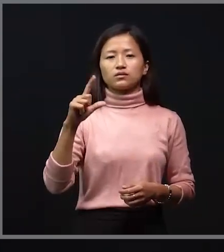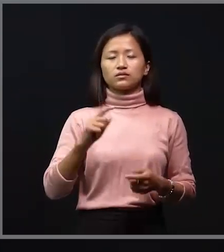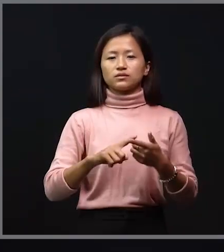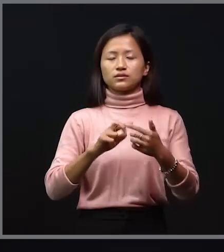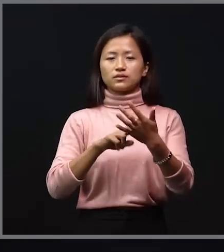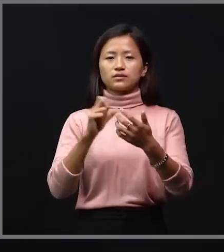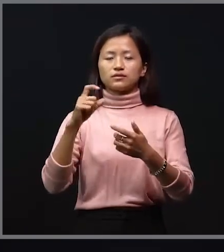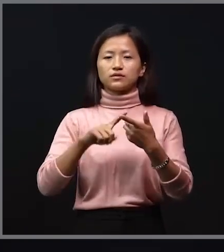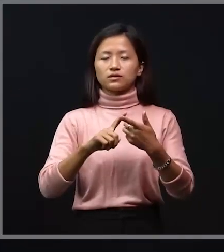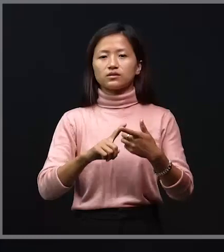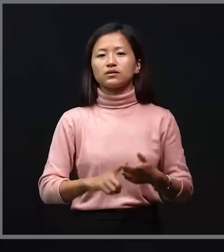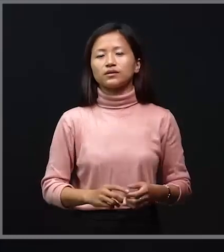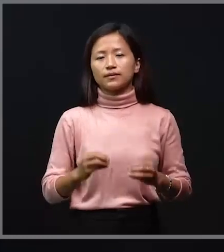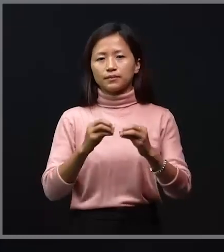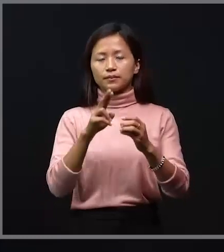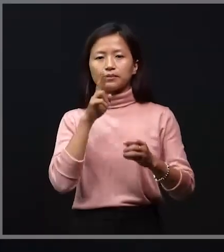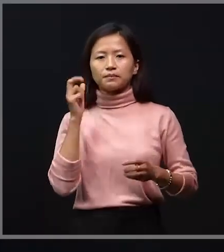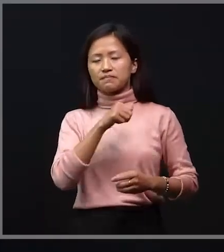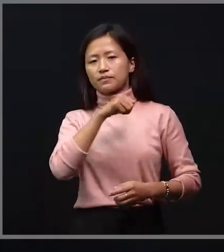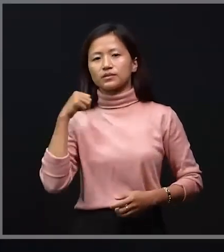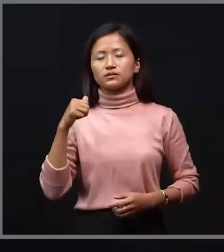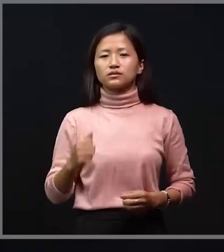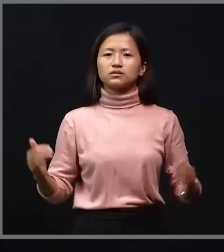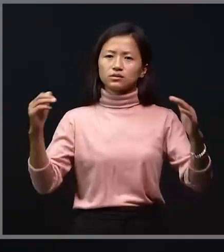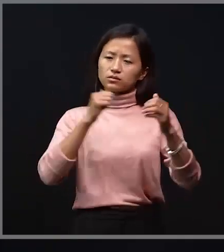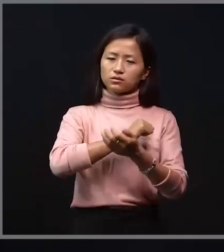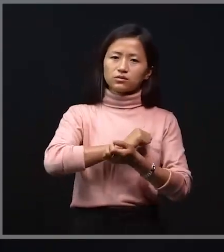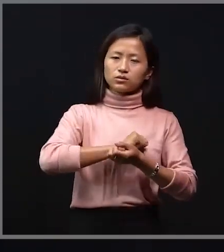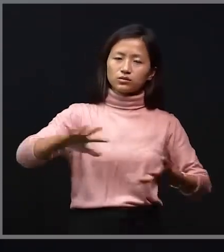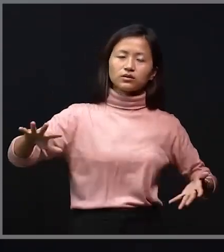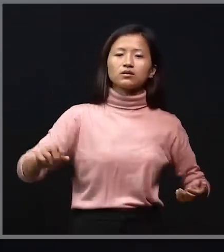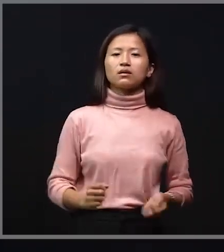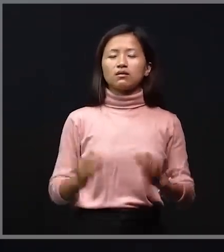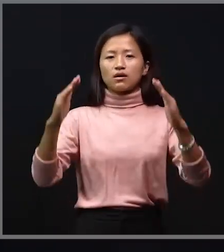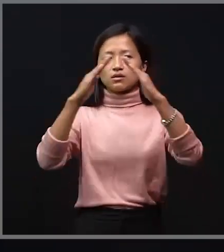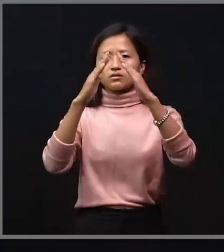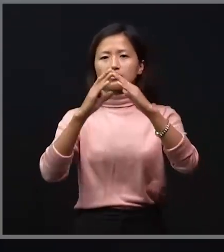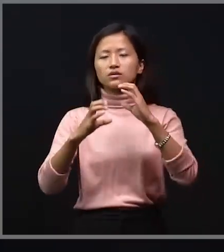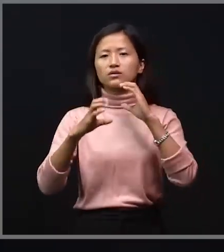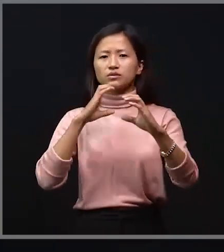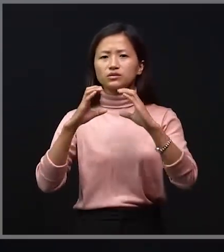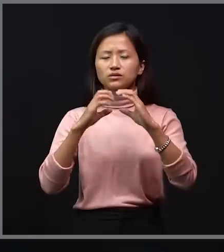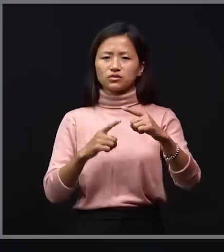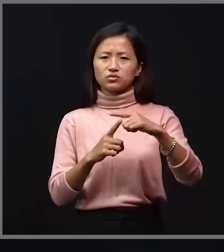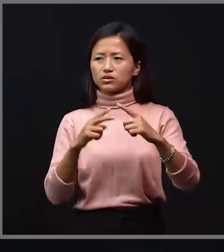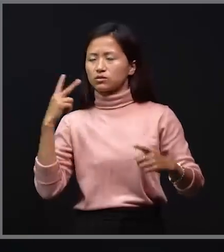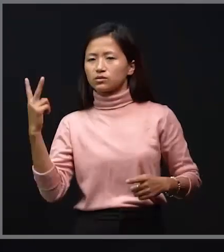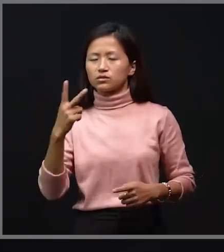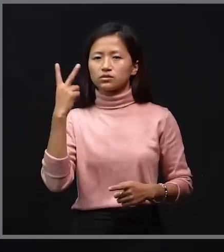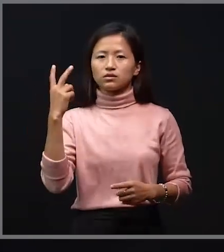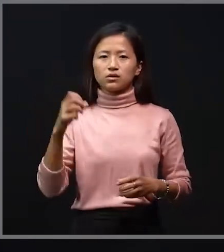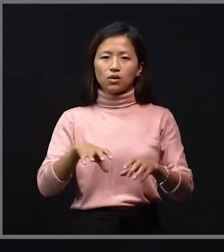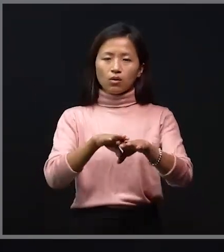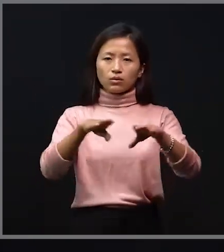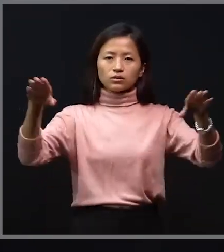people. Okay, the Britishers and all. They even destroyed the houses. Okay, means of communication, transportation,